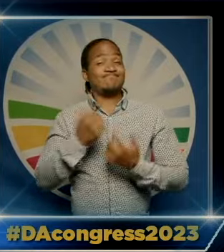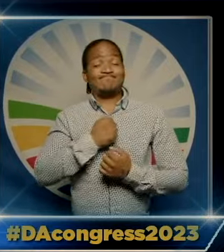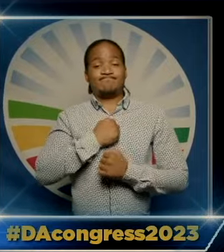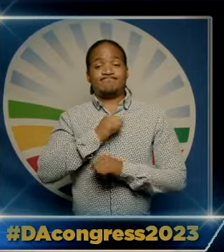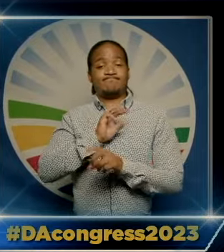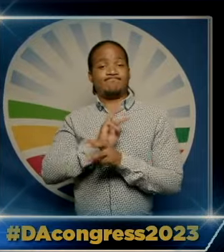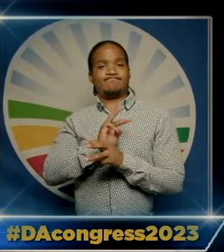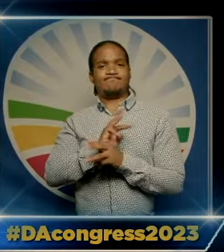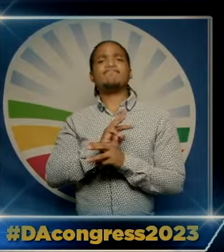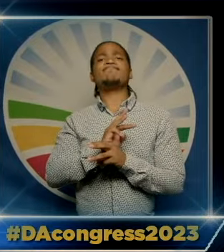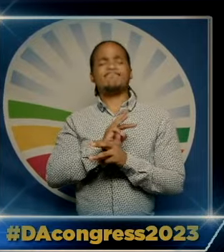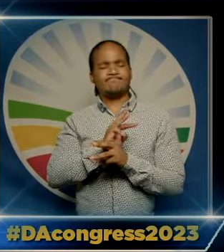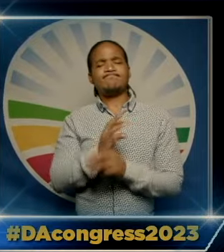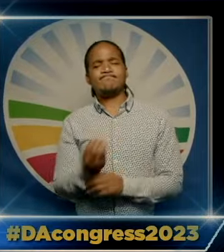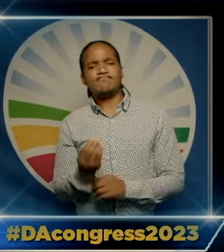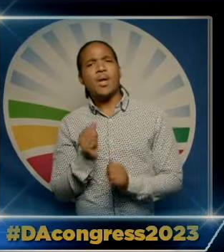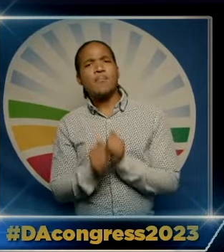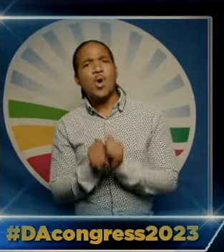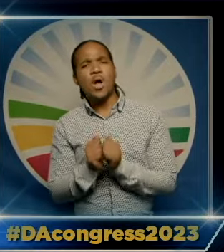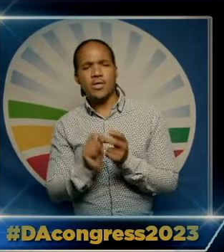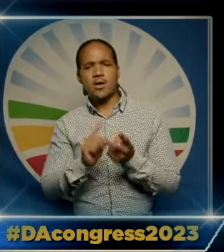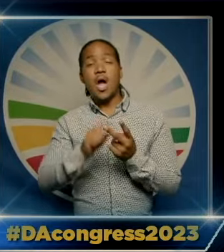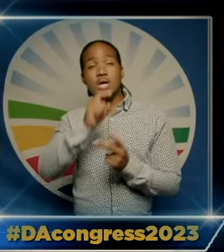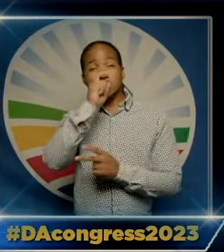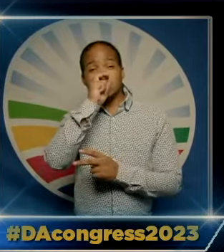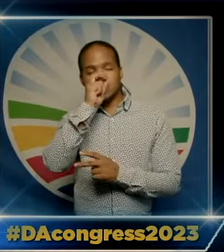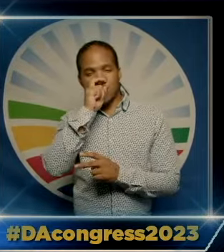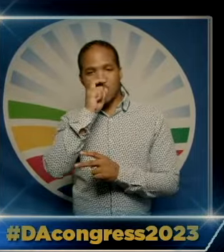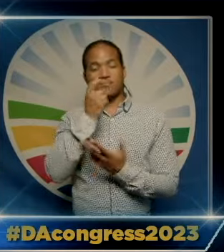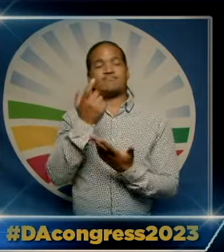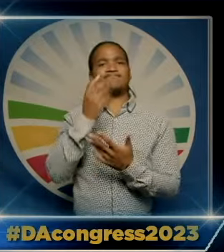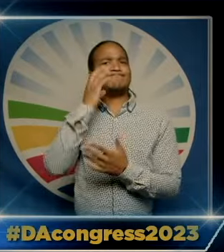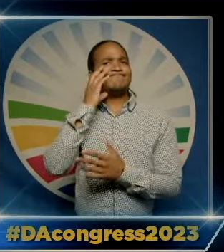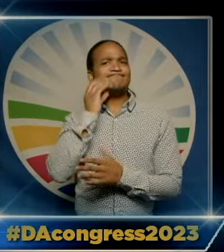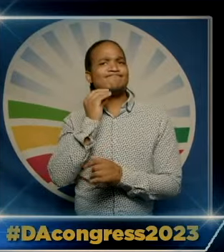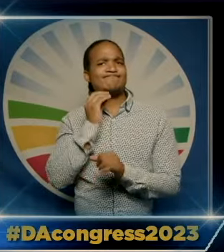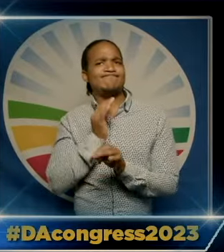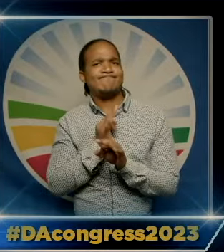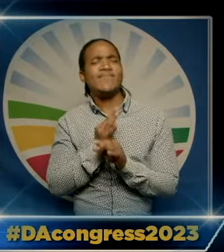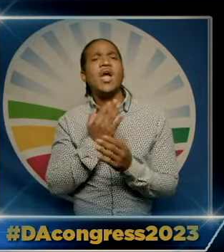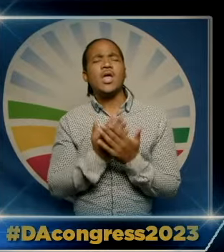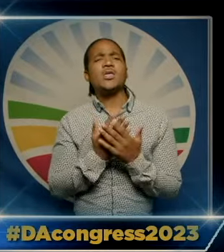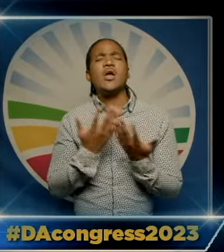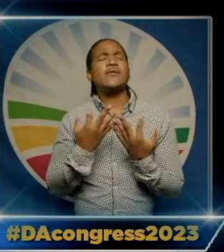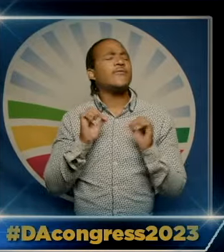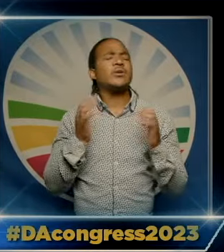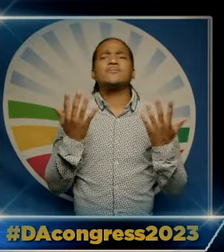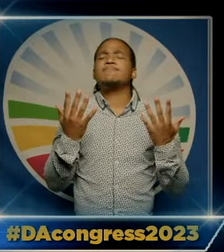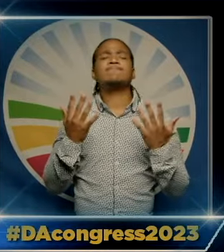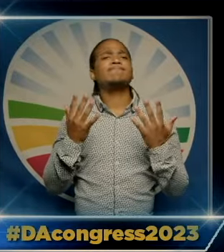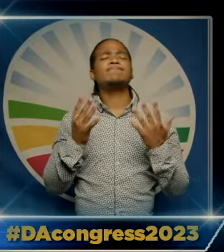little brother, my little sister, my grandfather can walk freely on the streets without a fear of getting